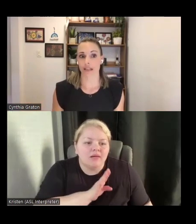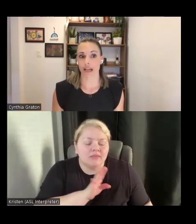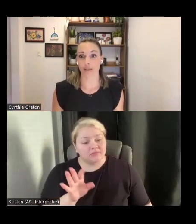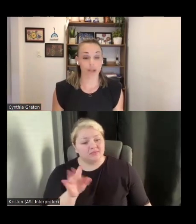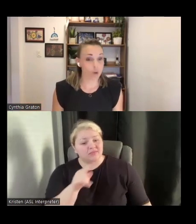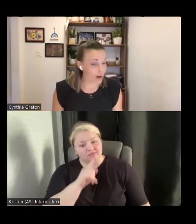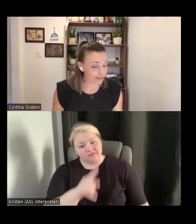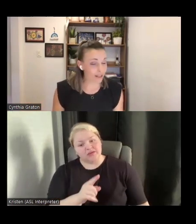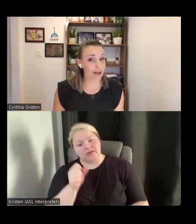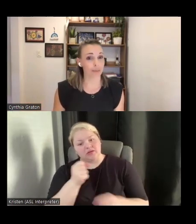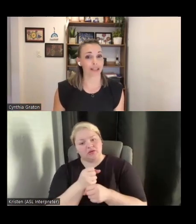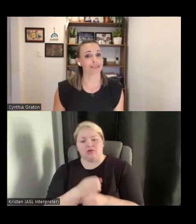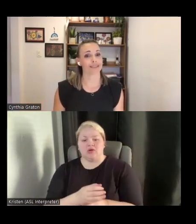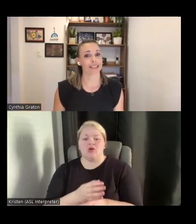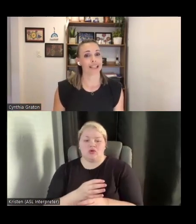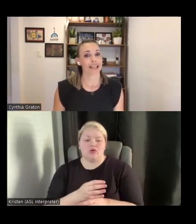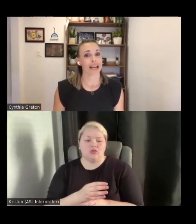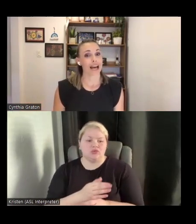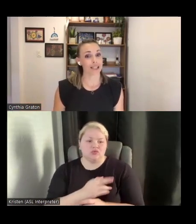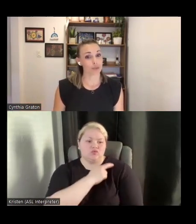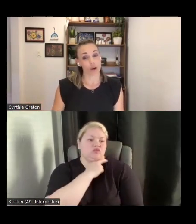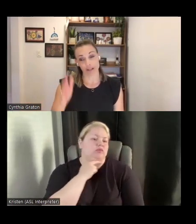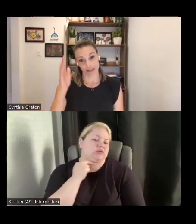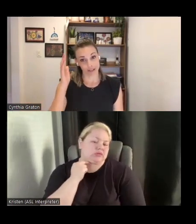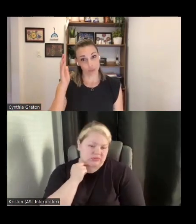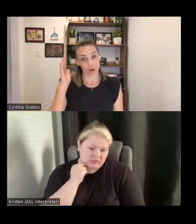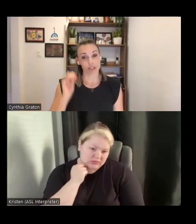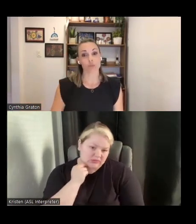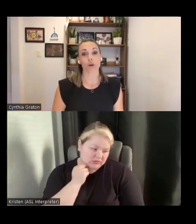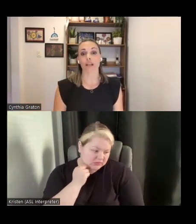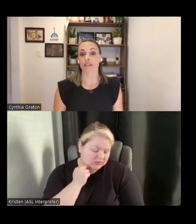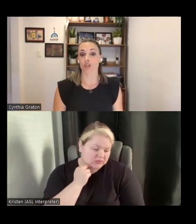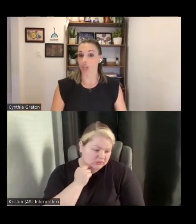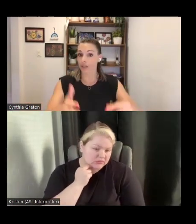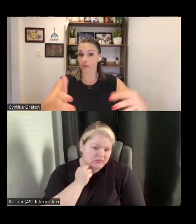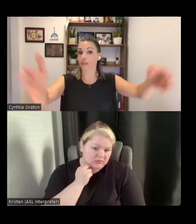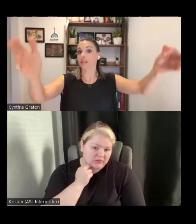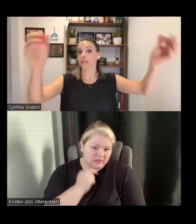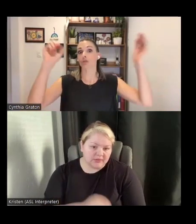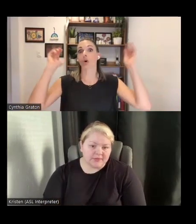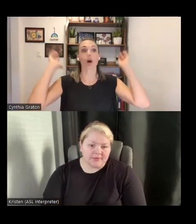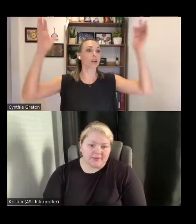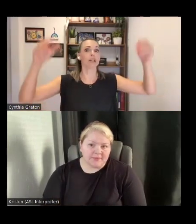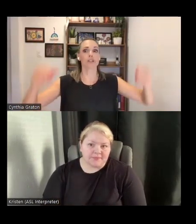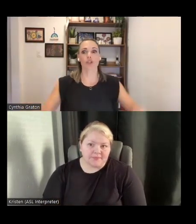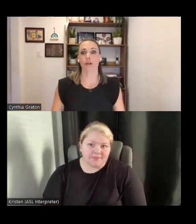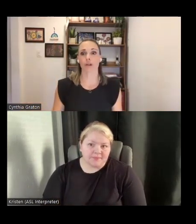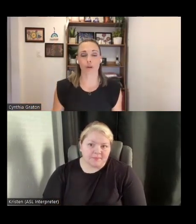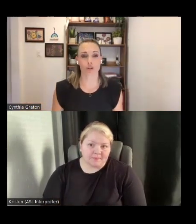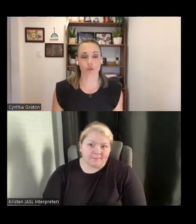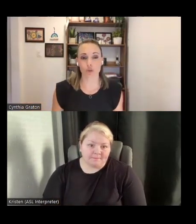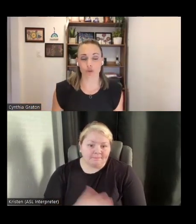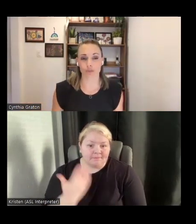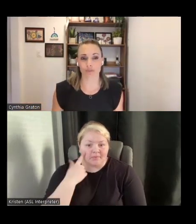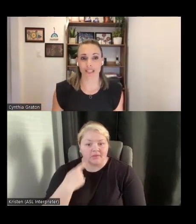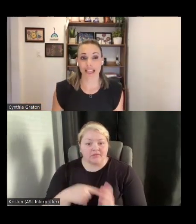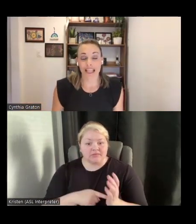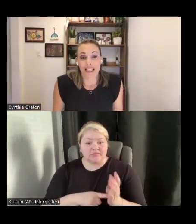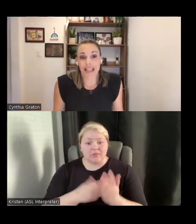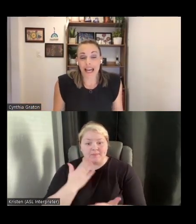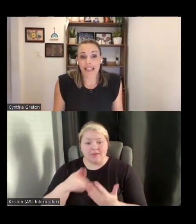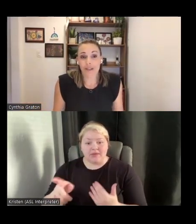risk and be quite alarming, as what it was when Jake threatened to hurl a chair across the